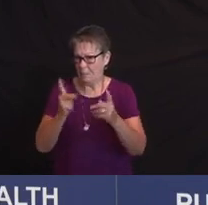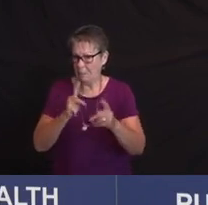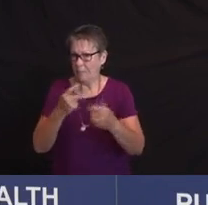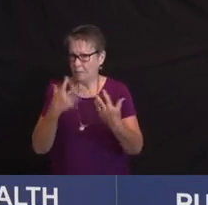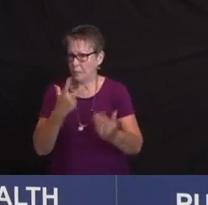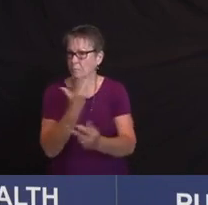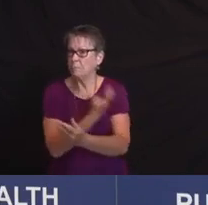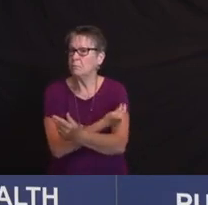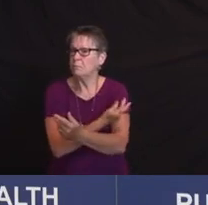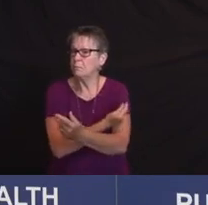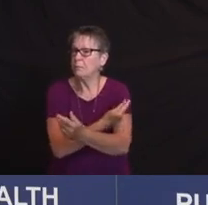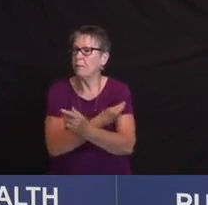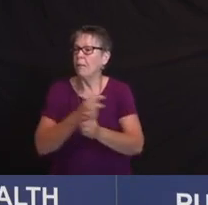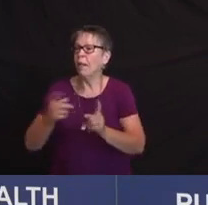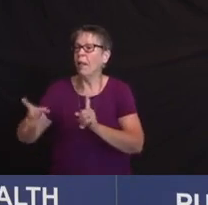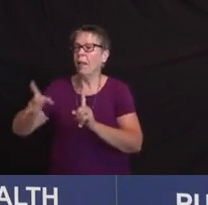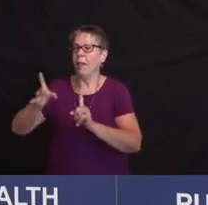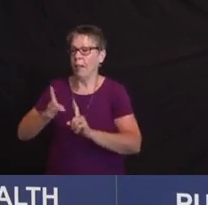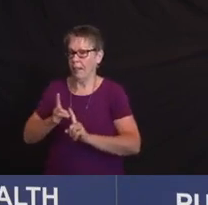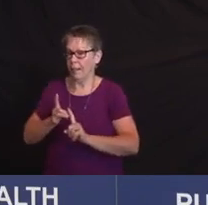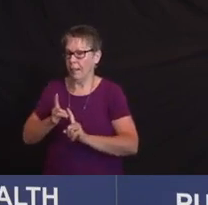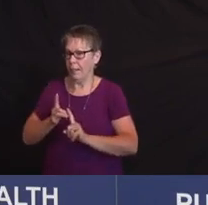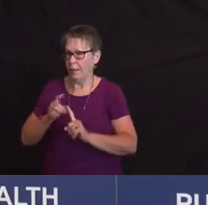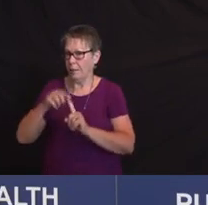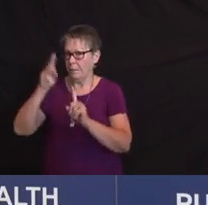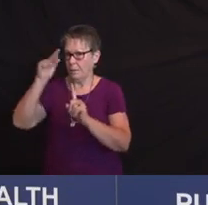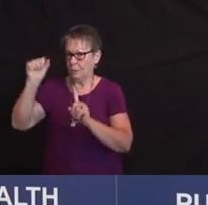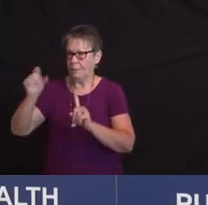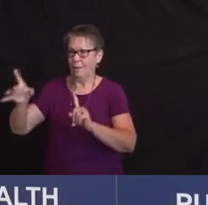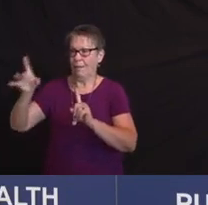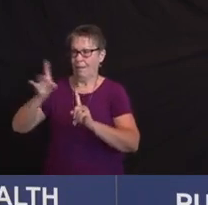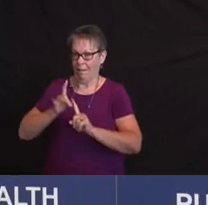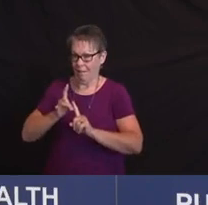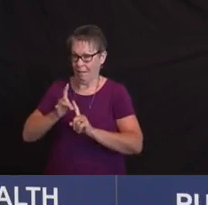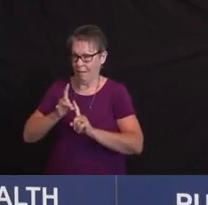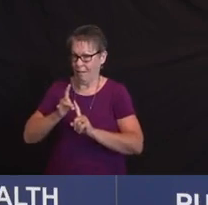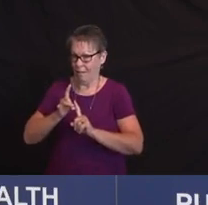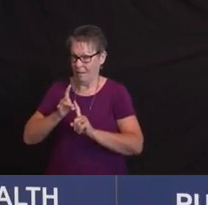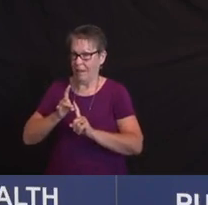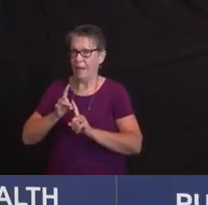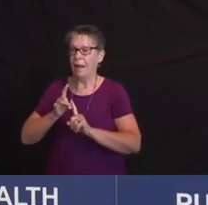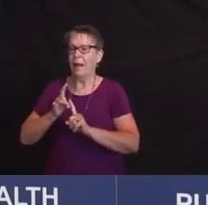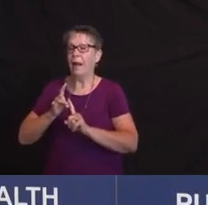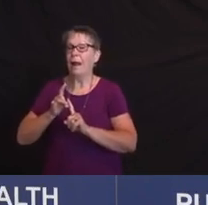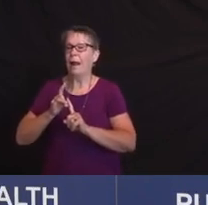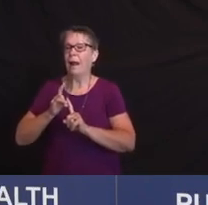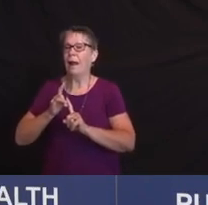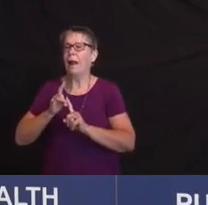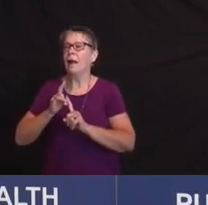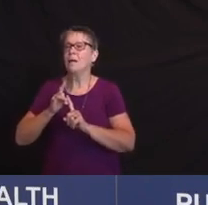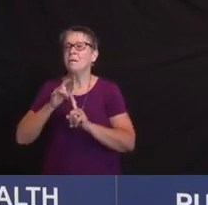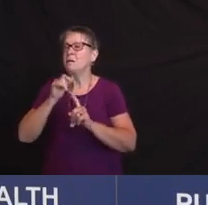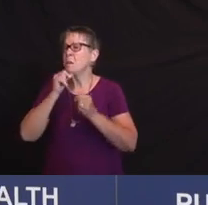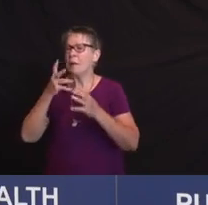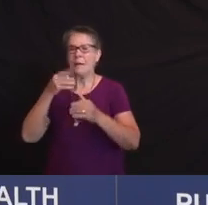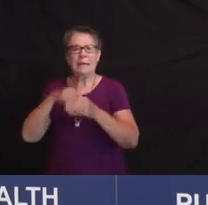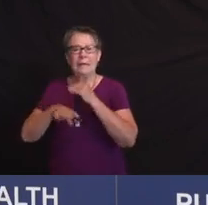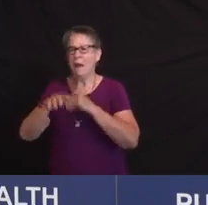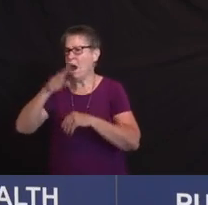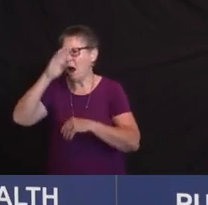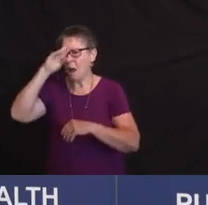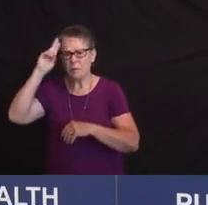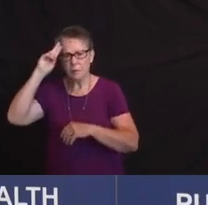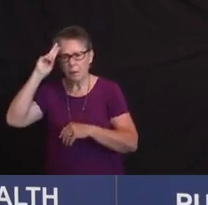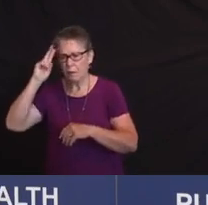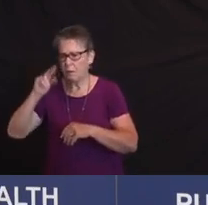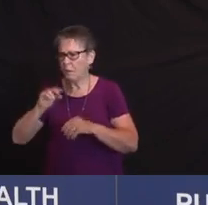community in Massachusetts, there weren't that many hospitalizations and no deaths because of this